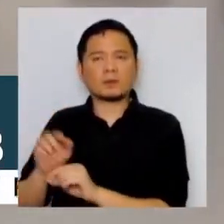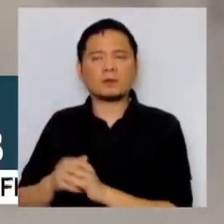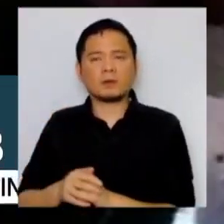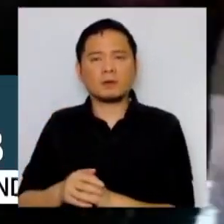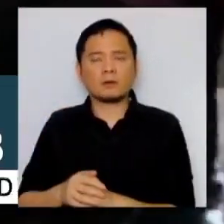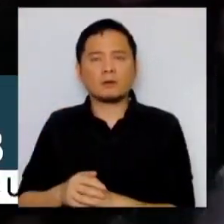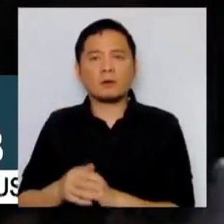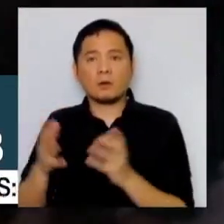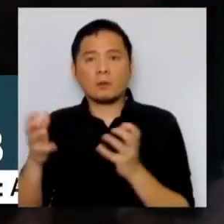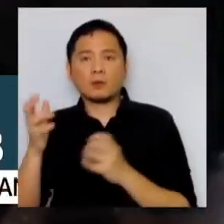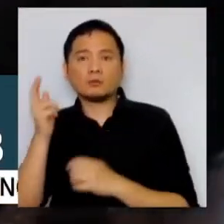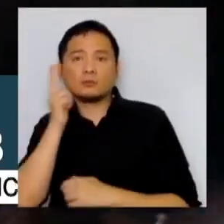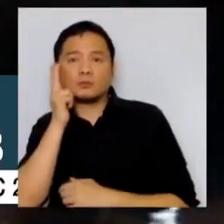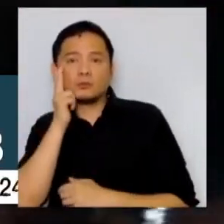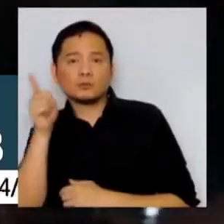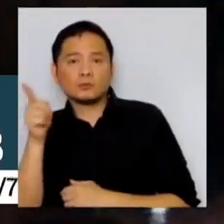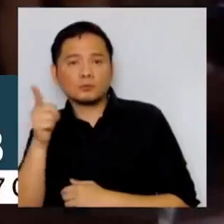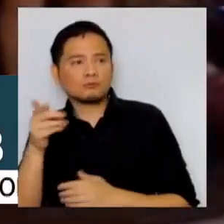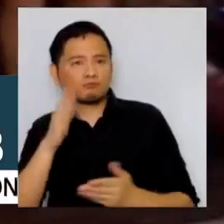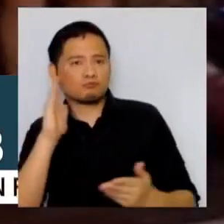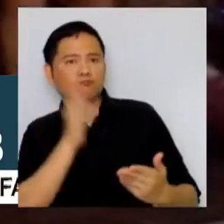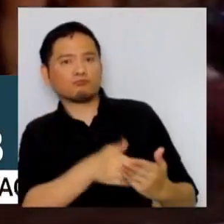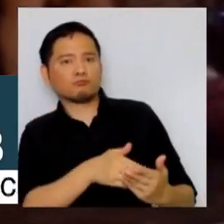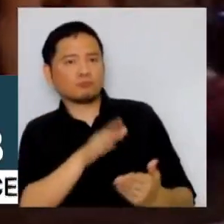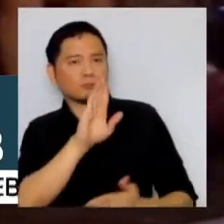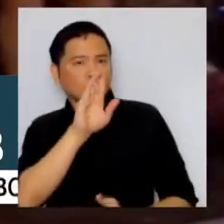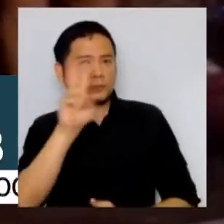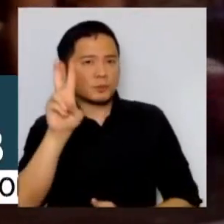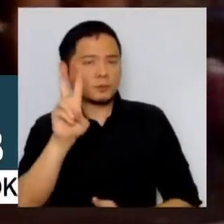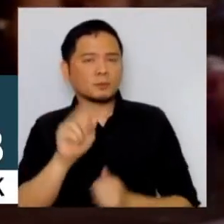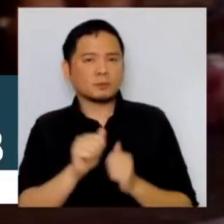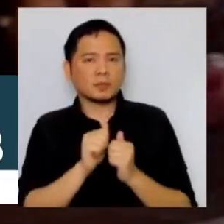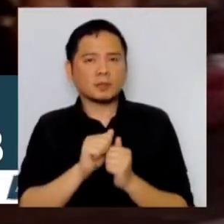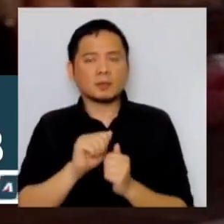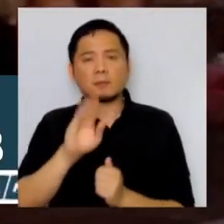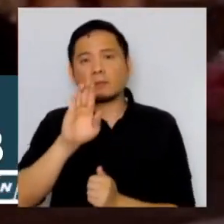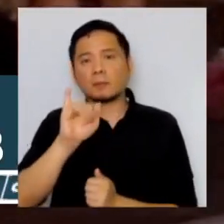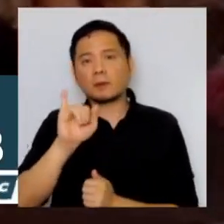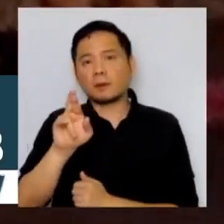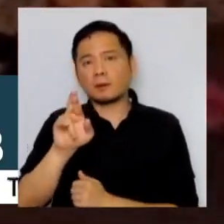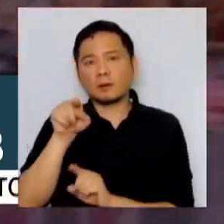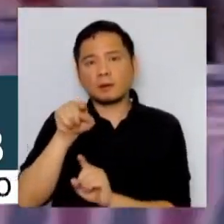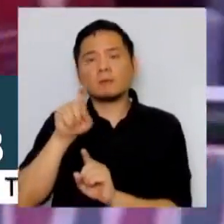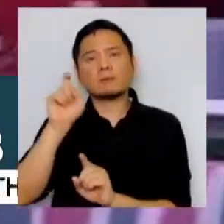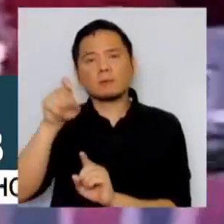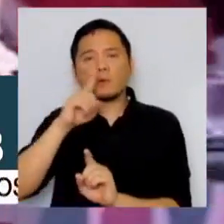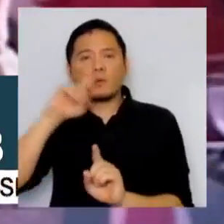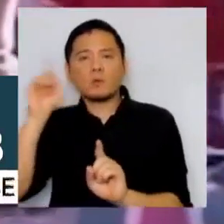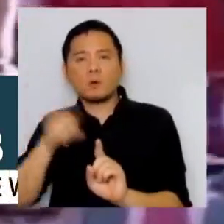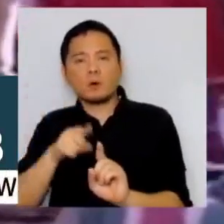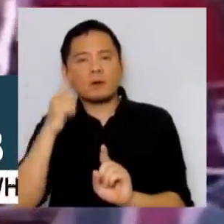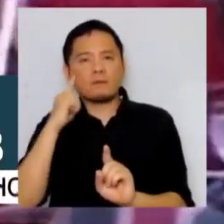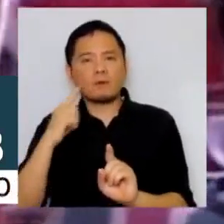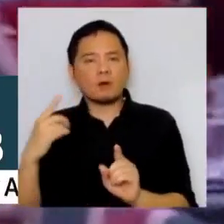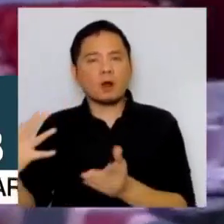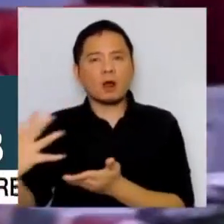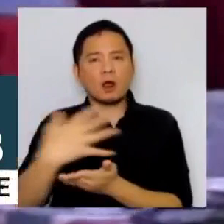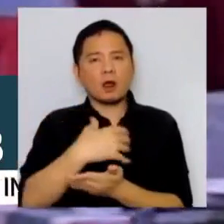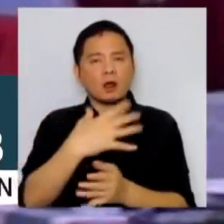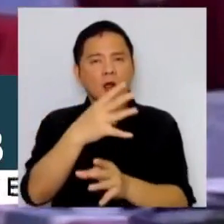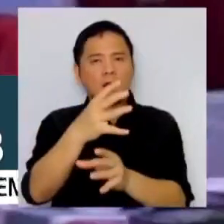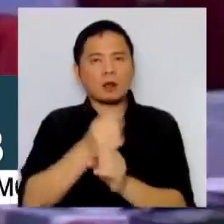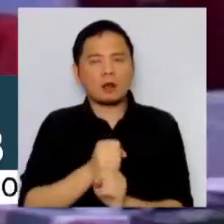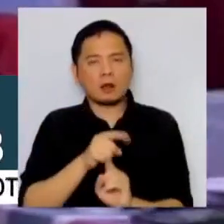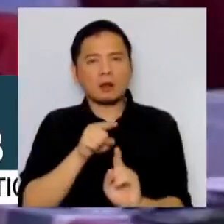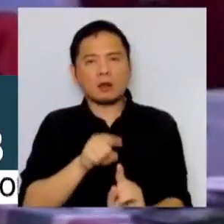after Marcos. He wants the president to order the Bureau of Internal Revenue to collect the Marcos family's unpaid estate taxes worth